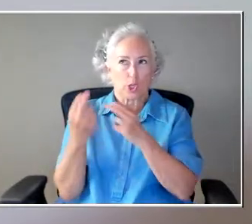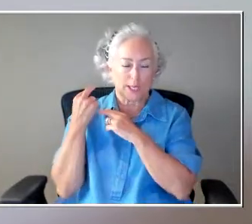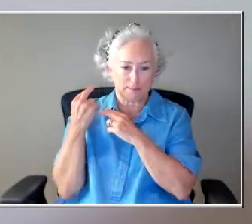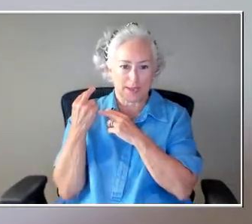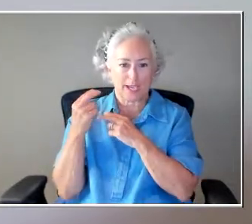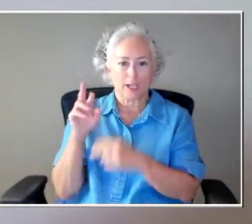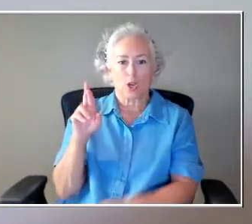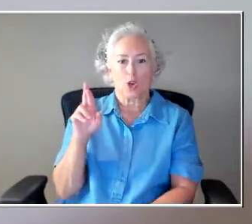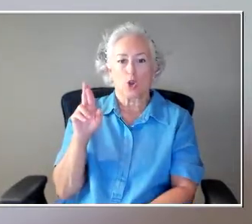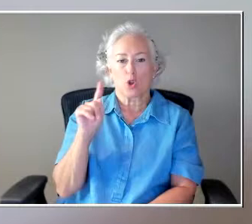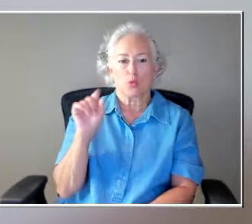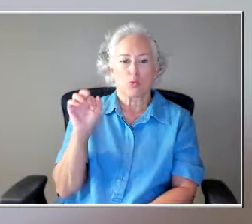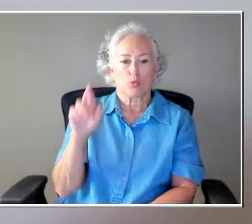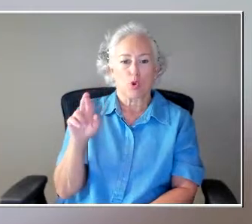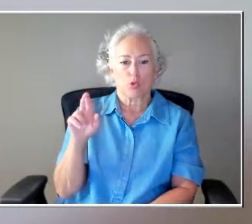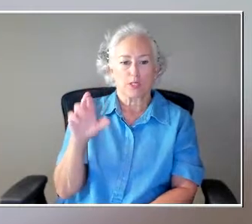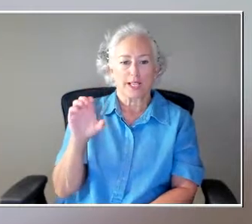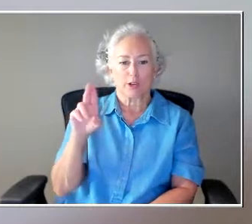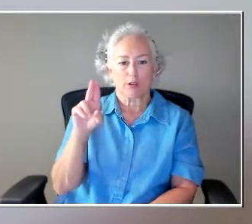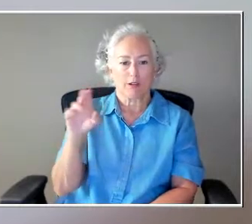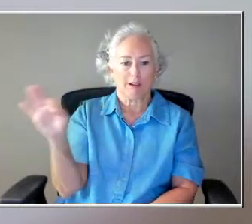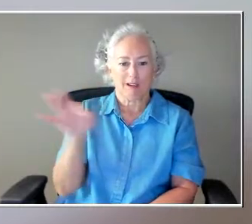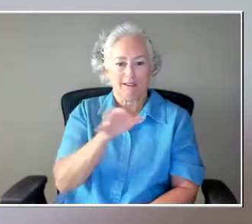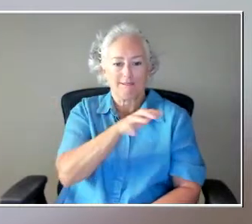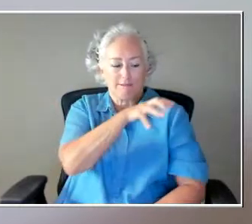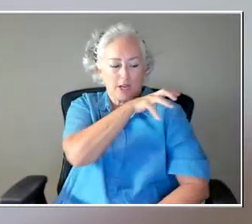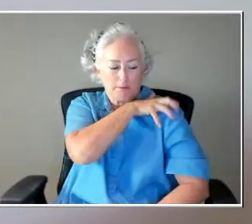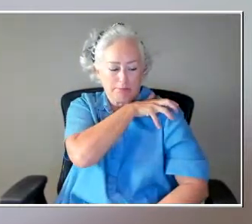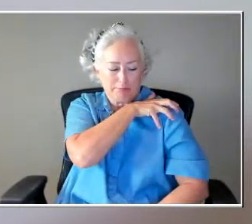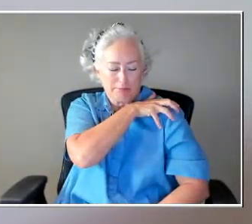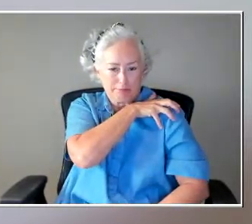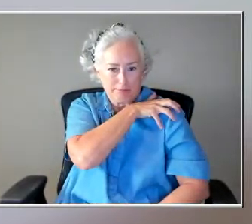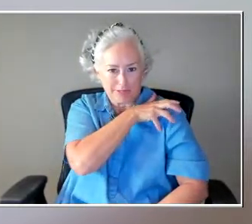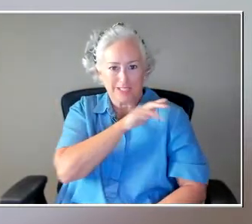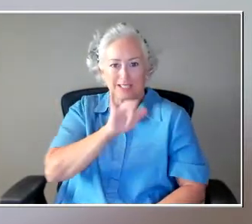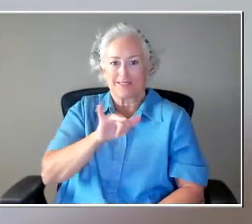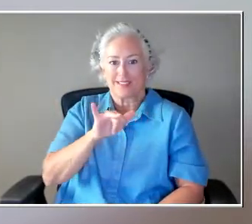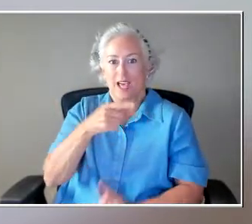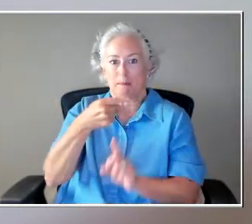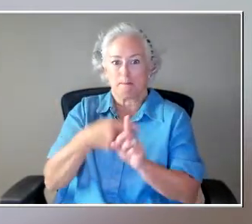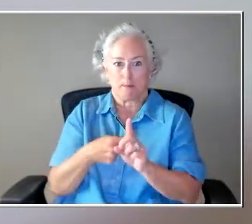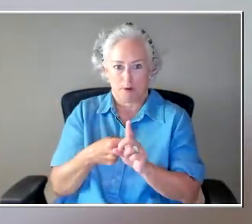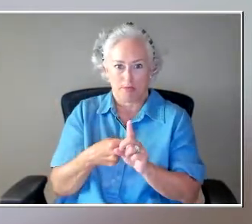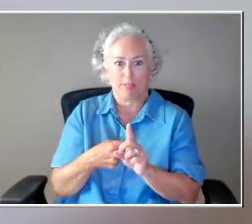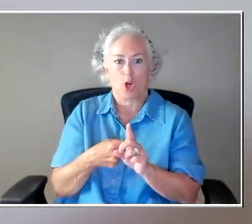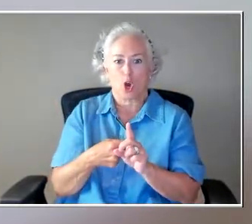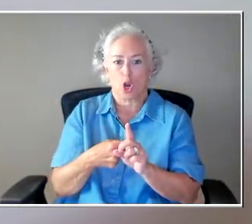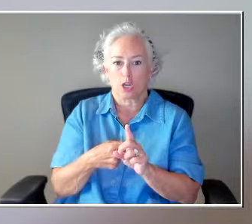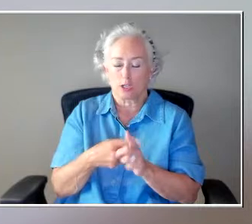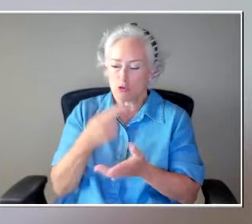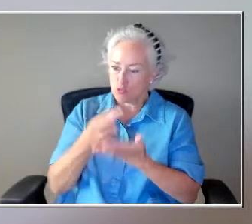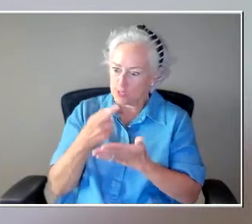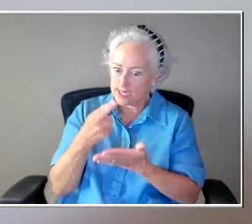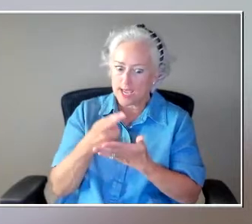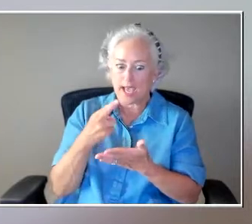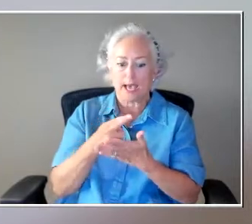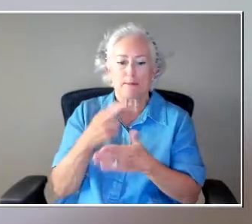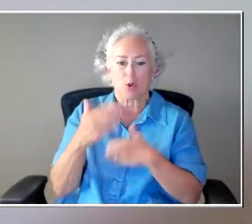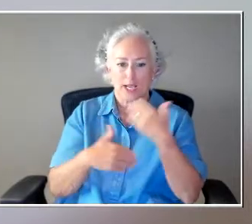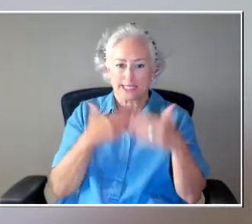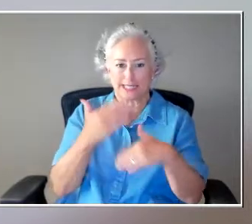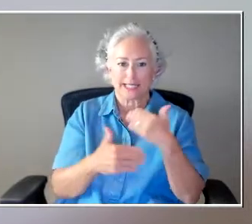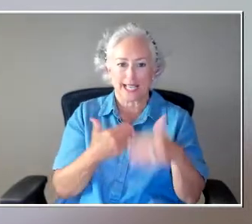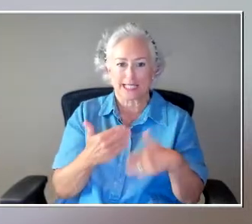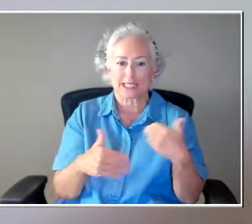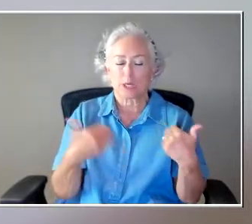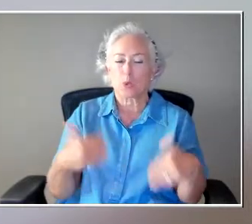rotator cuff involvement. But that was a month-long rehab process, and yeah, it